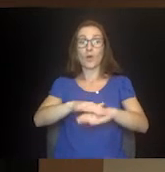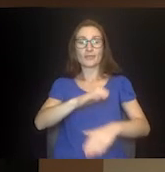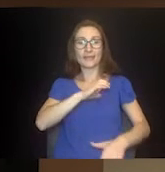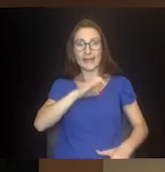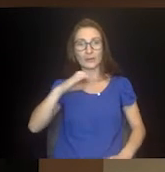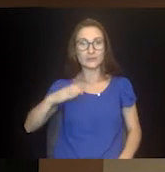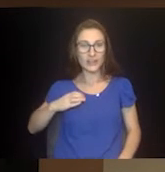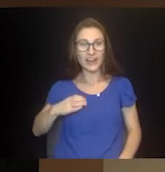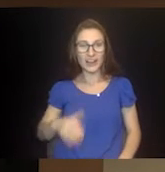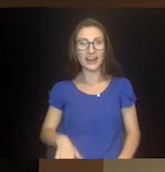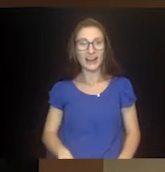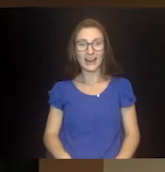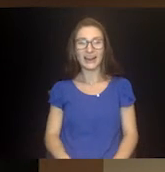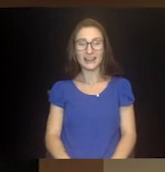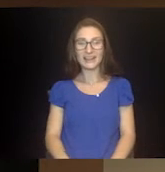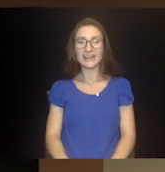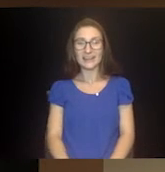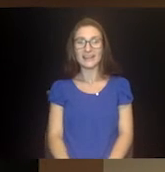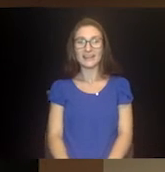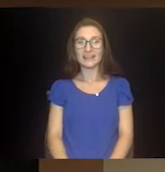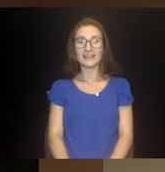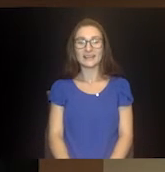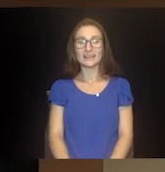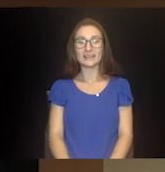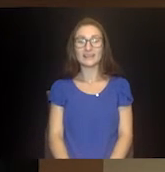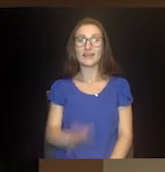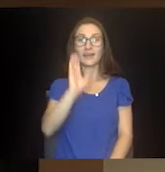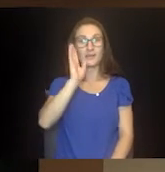Hey, it's a long time being on the council.